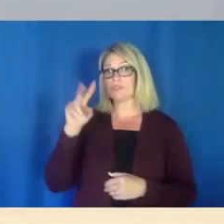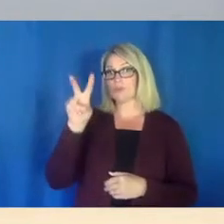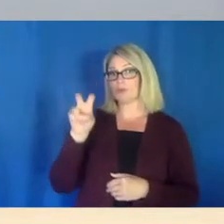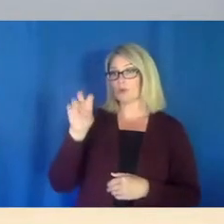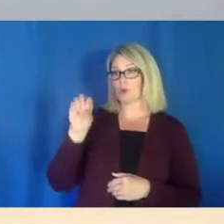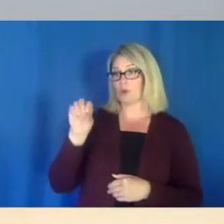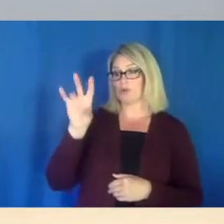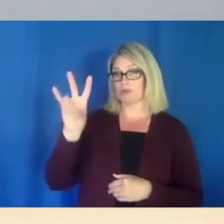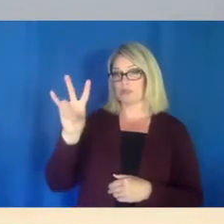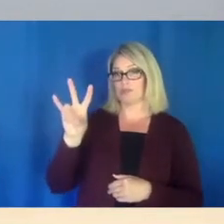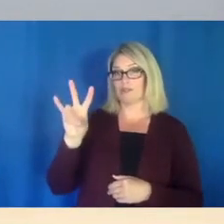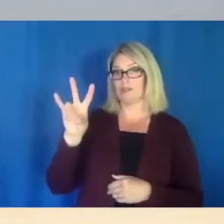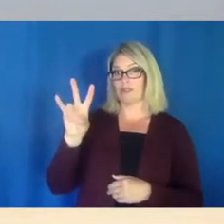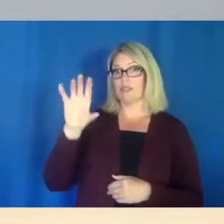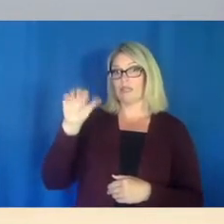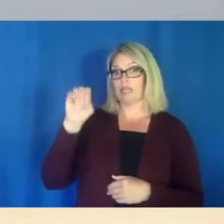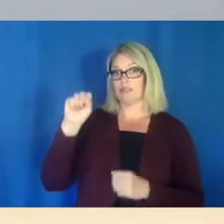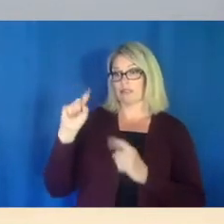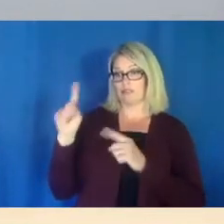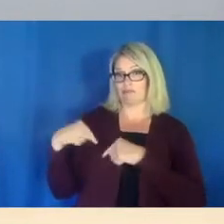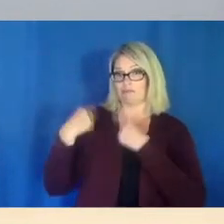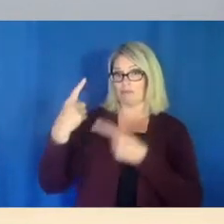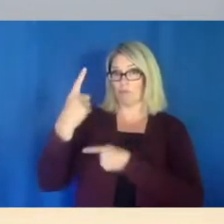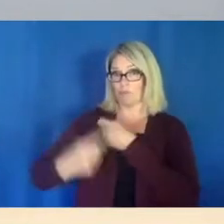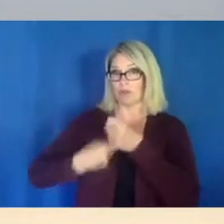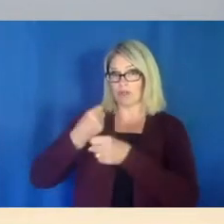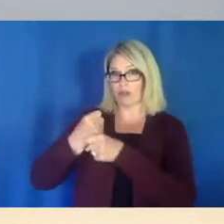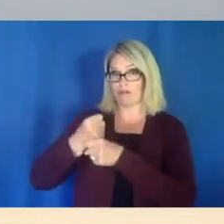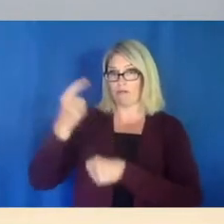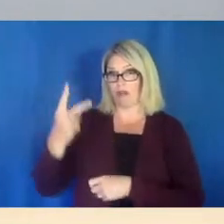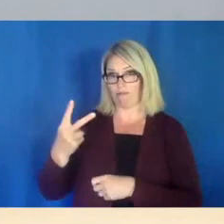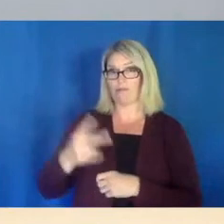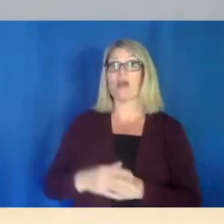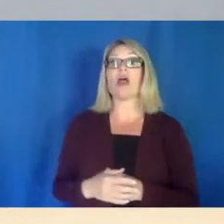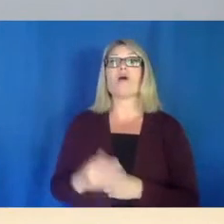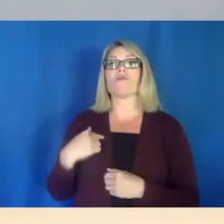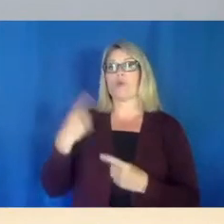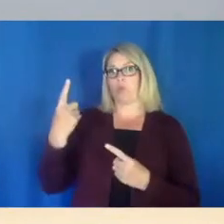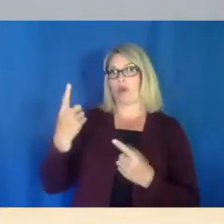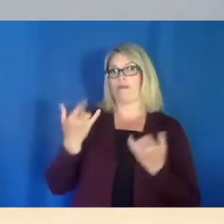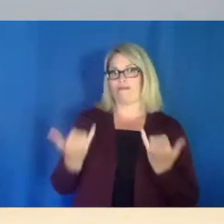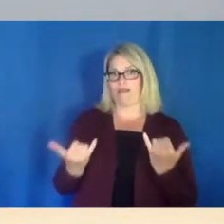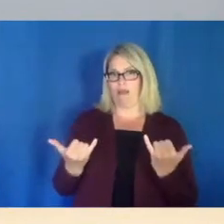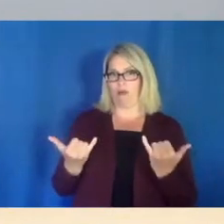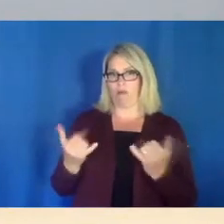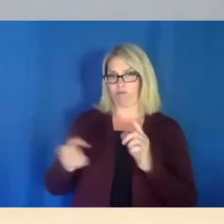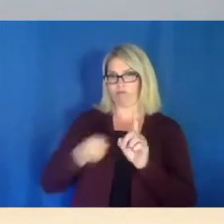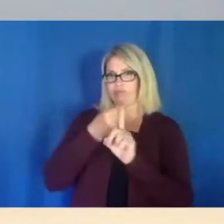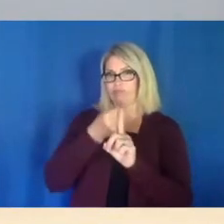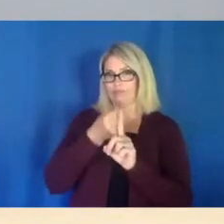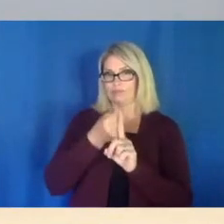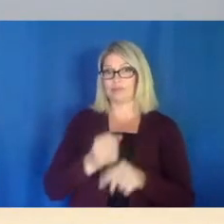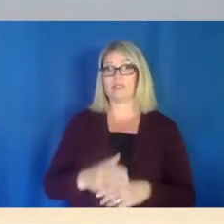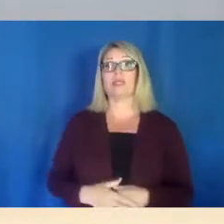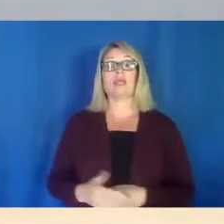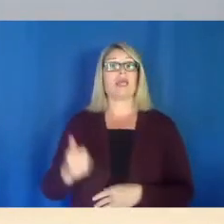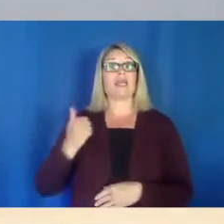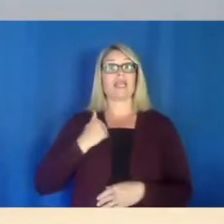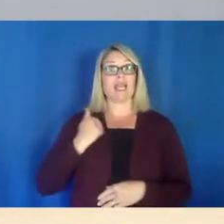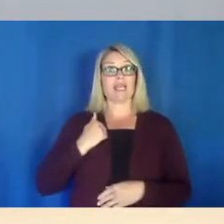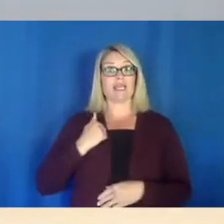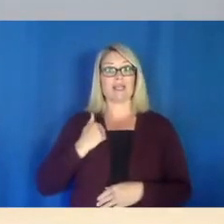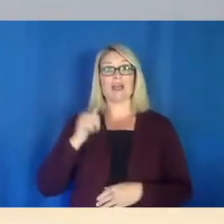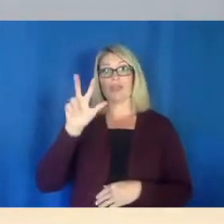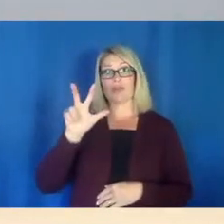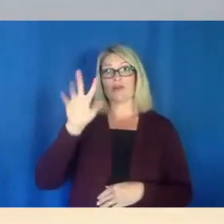since the pandemic began, and now we have one active case. In Canada, new cases were down 34%